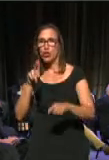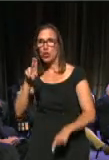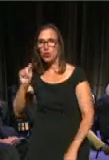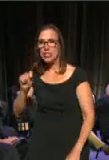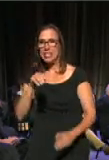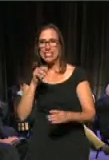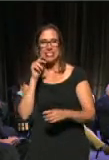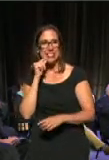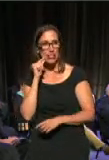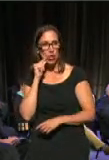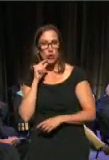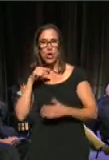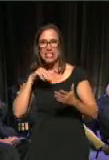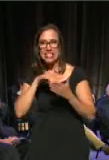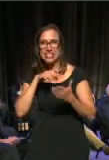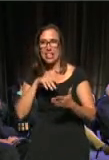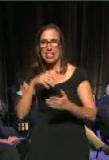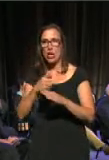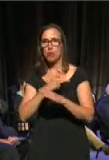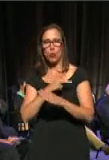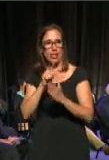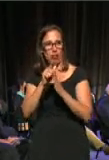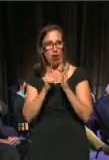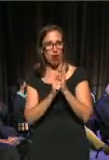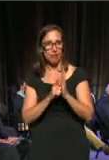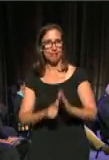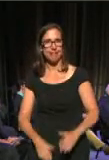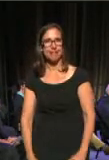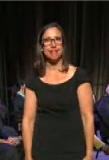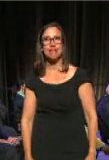San Antonio to study pre-law.